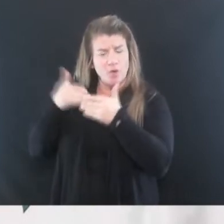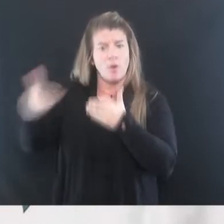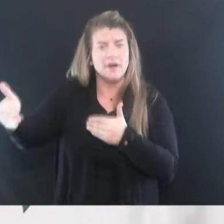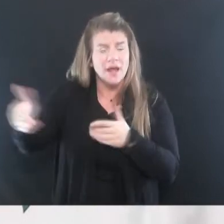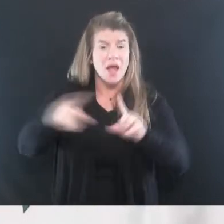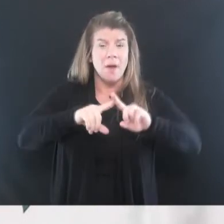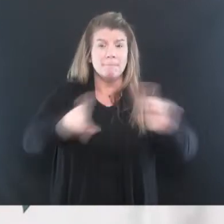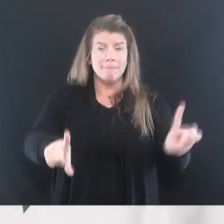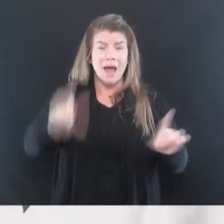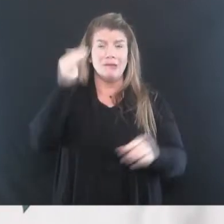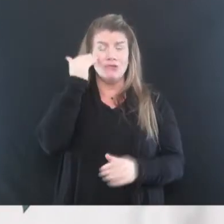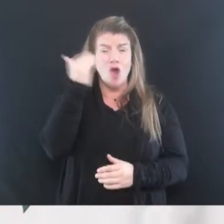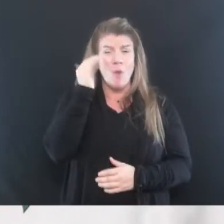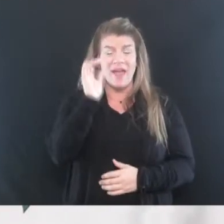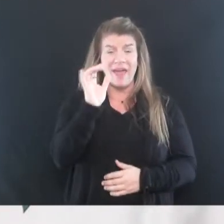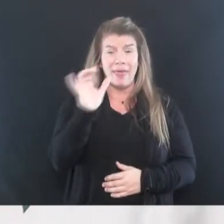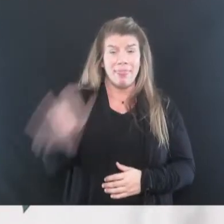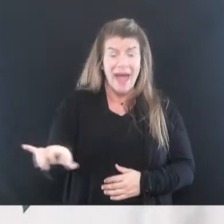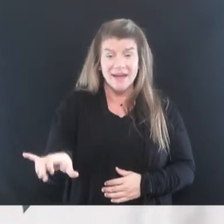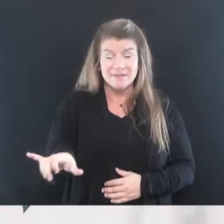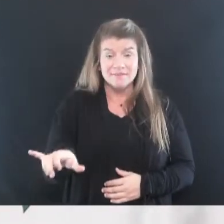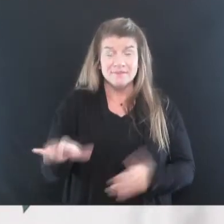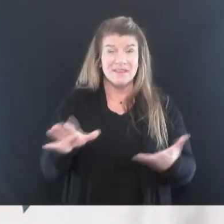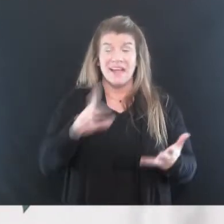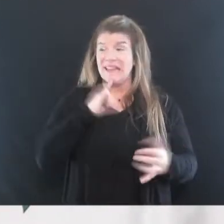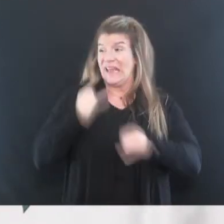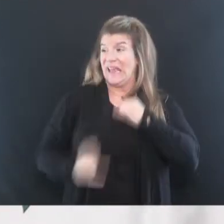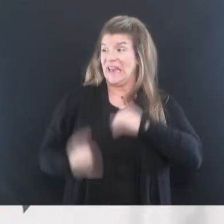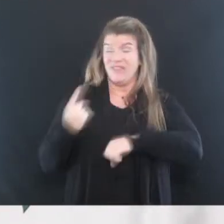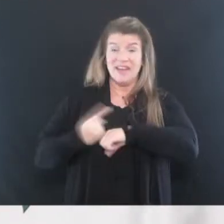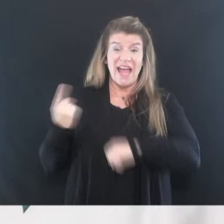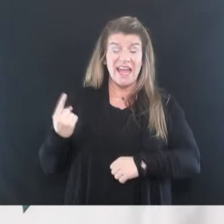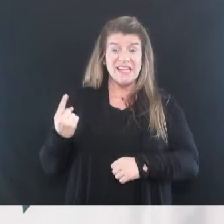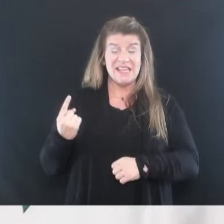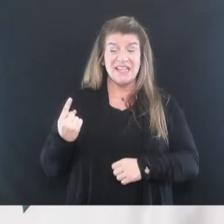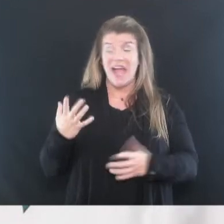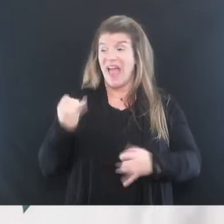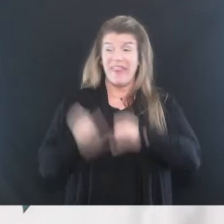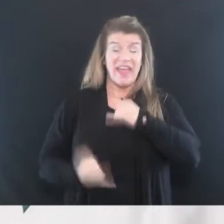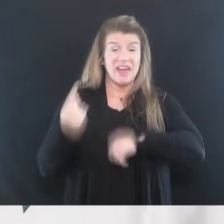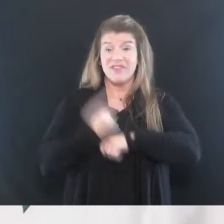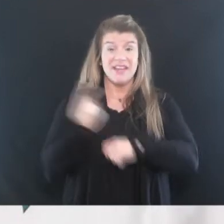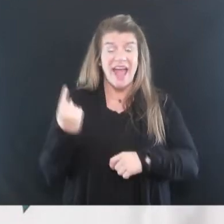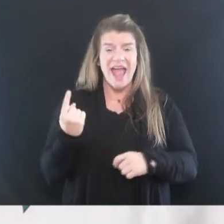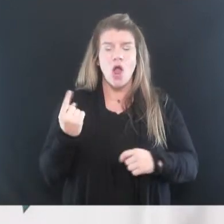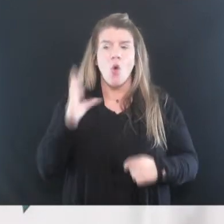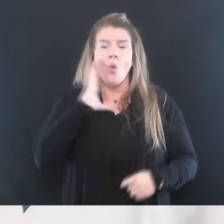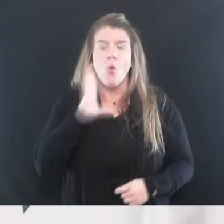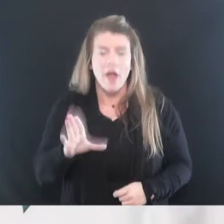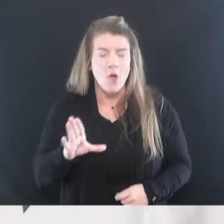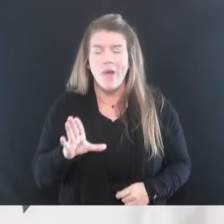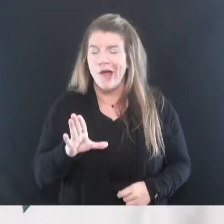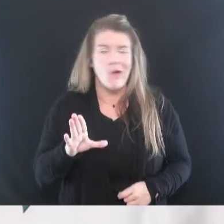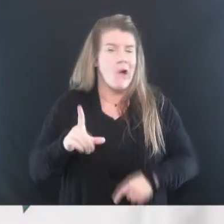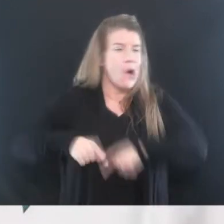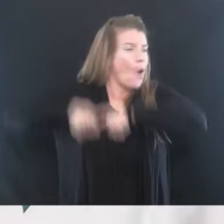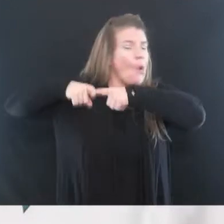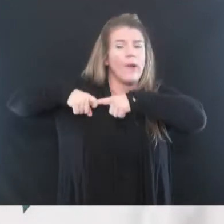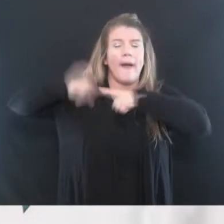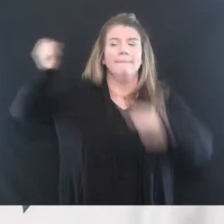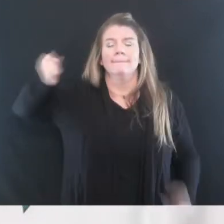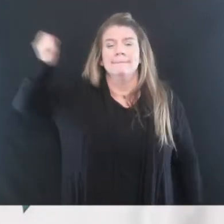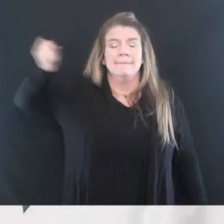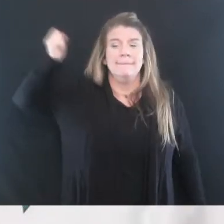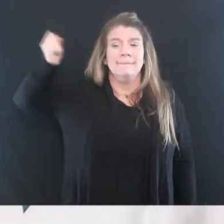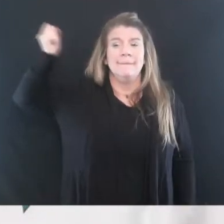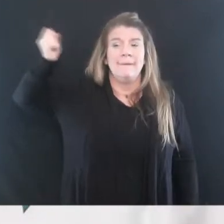with all of that, at the end of the day, we're going to hold up and everything, and the net